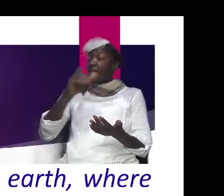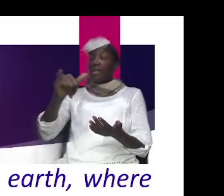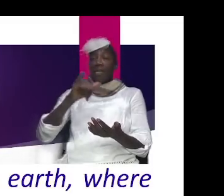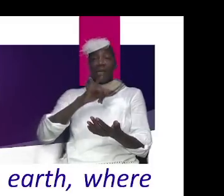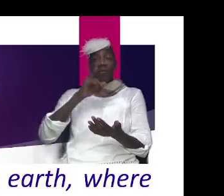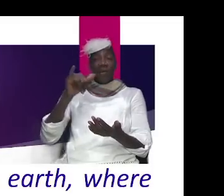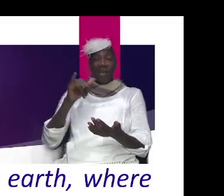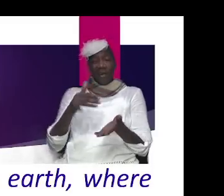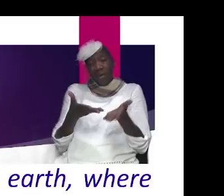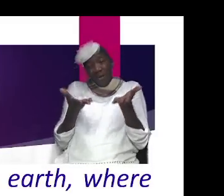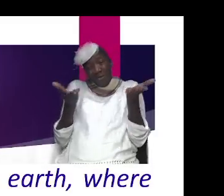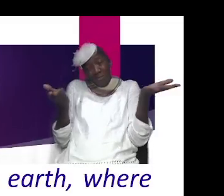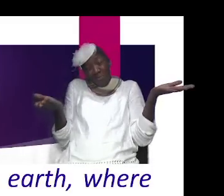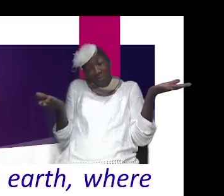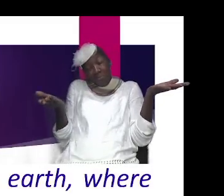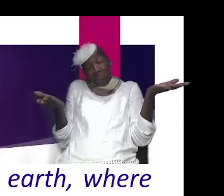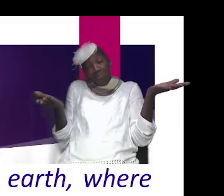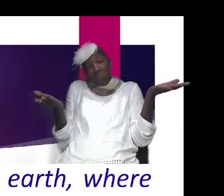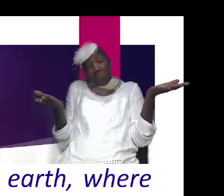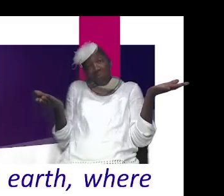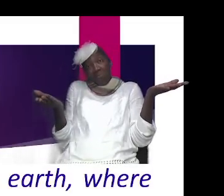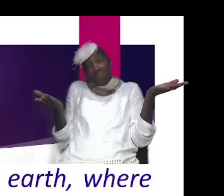What was Jesus saying?